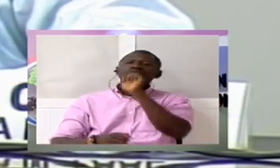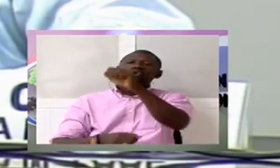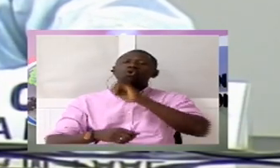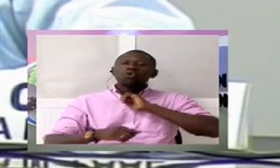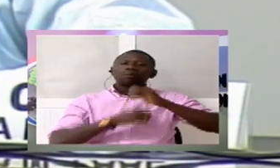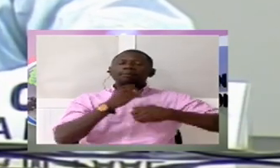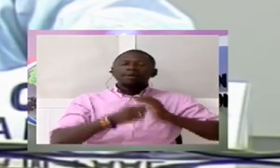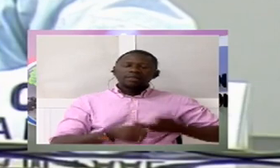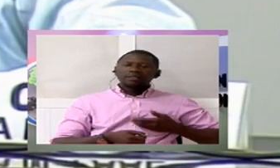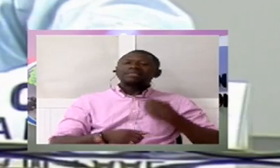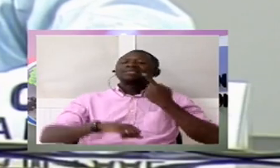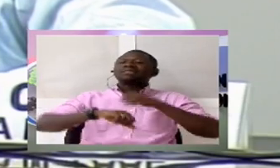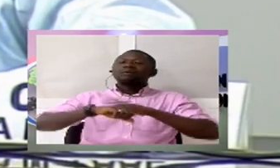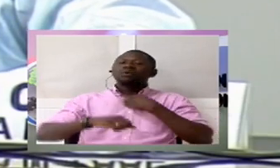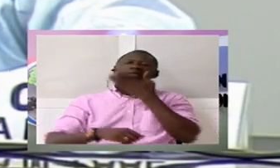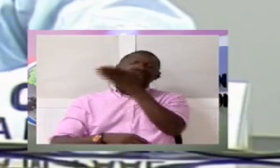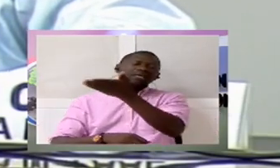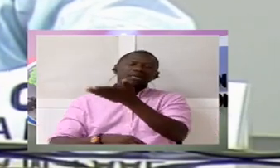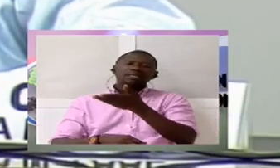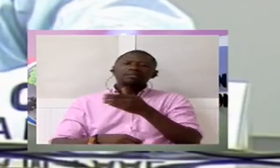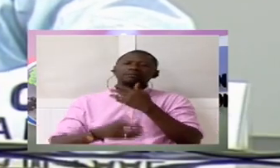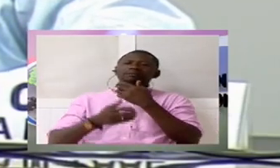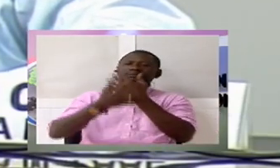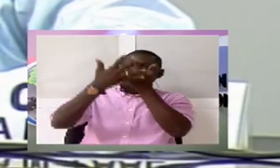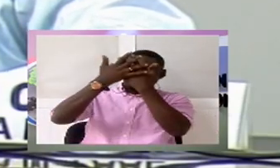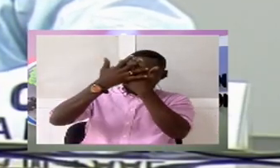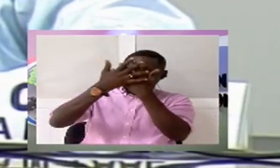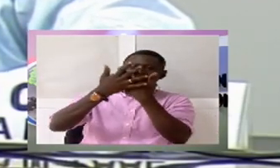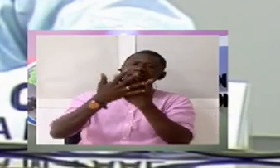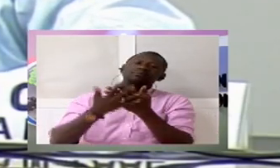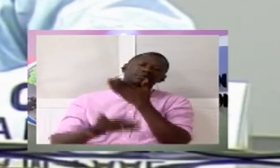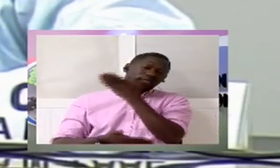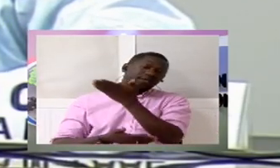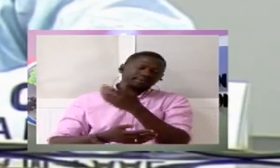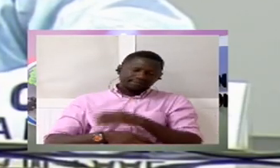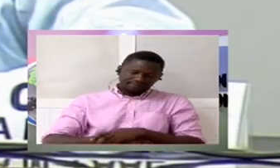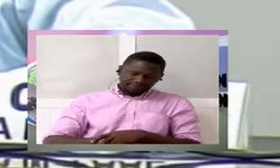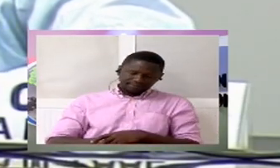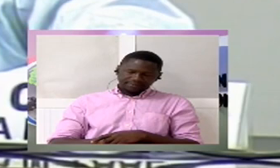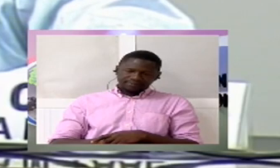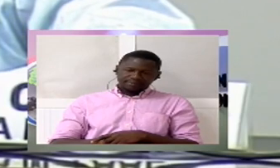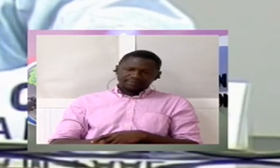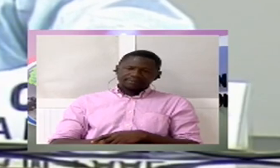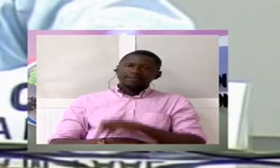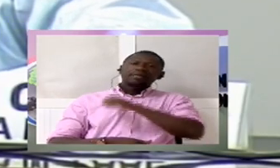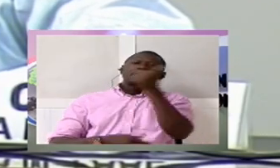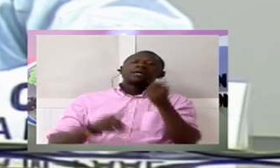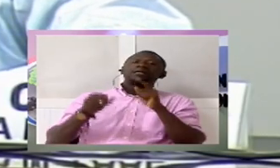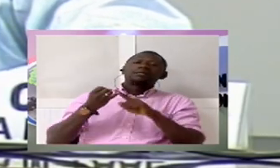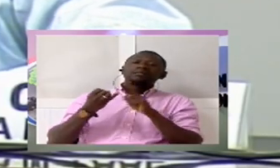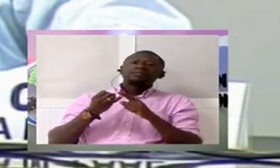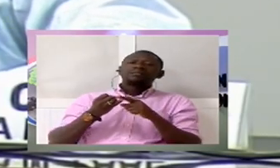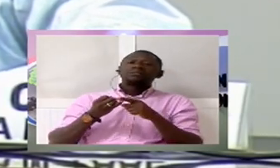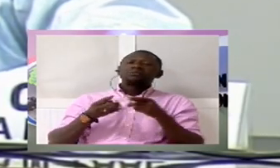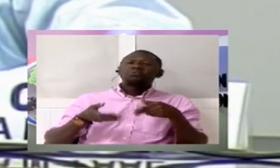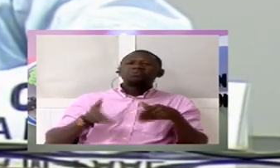in Mile 2 prison. Ite kato lumenu kaye kadema watu meng abe Mile 2 kasola watumo. And the system that